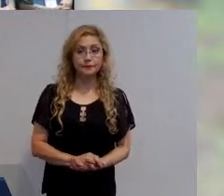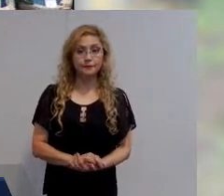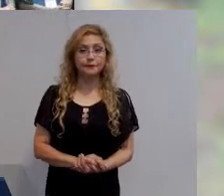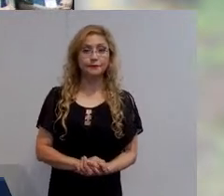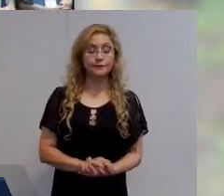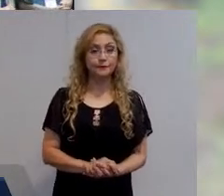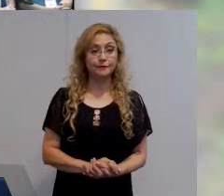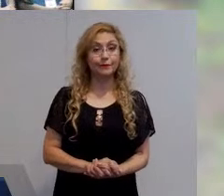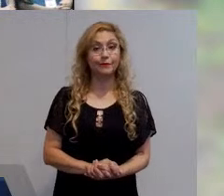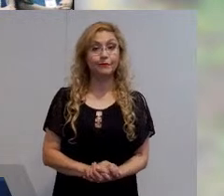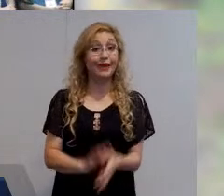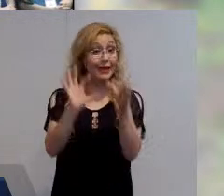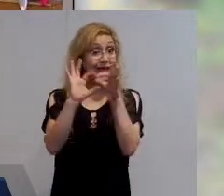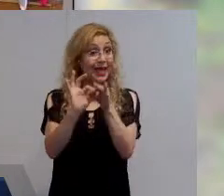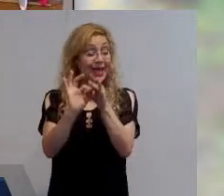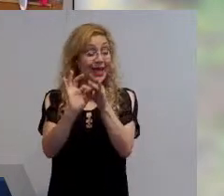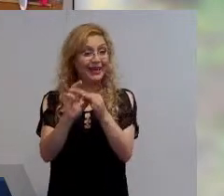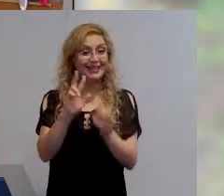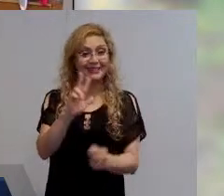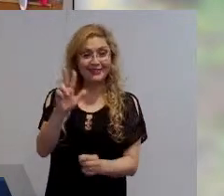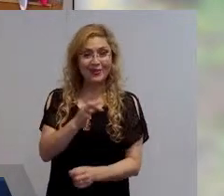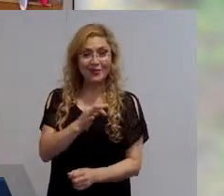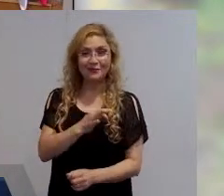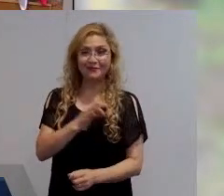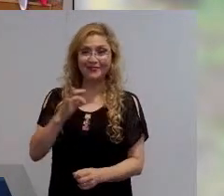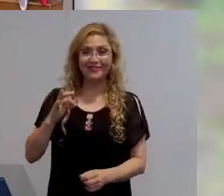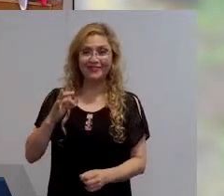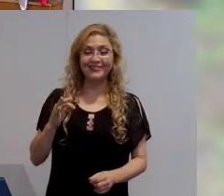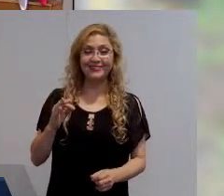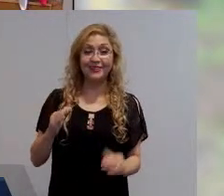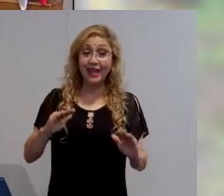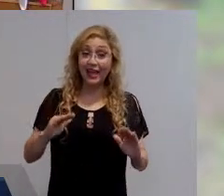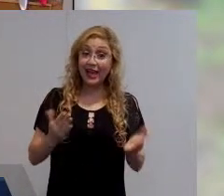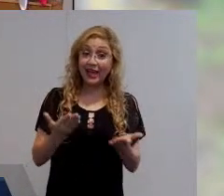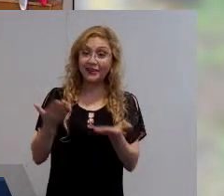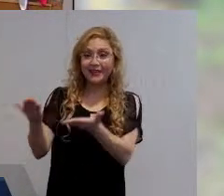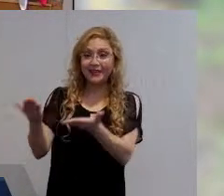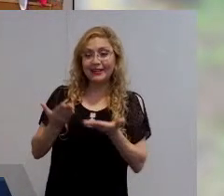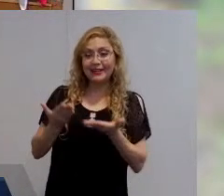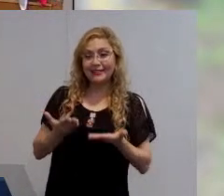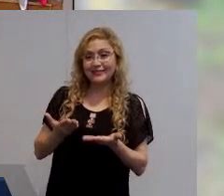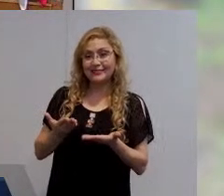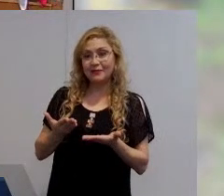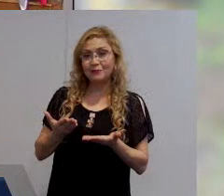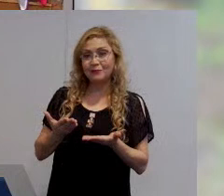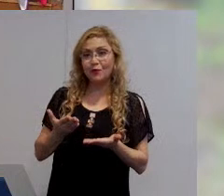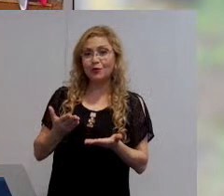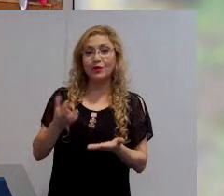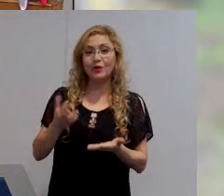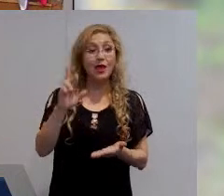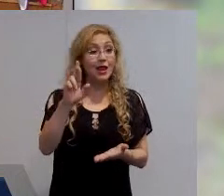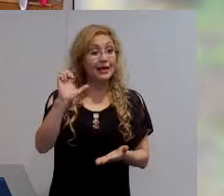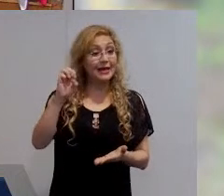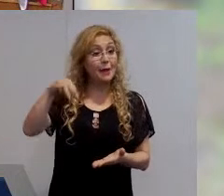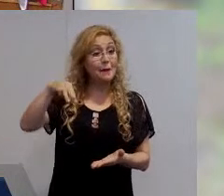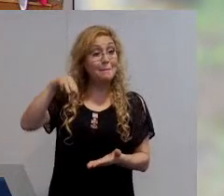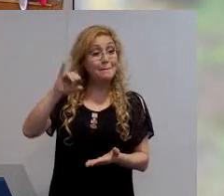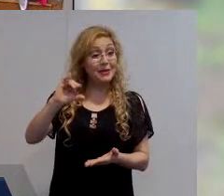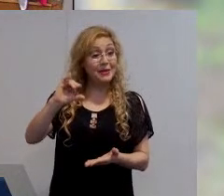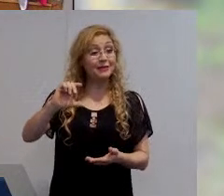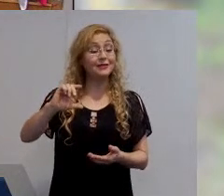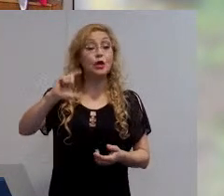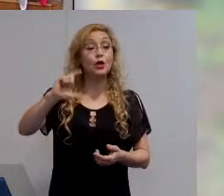Muchas gracias, señor ministro. Recibimos Thank you, Minister. Now we welcome Mr. Remy